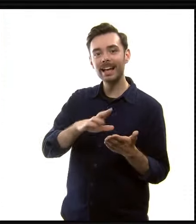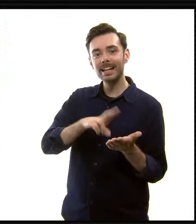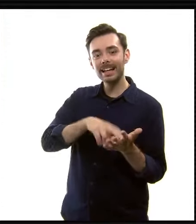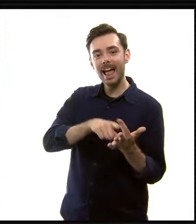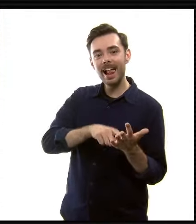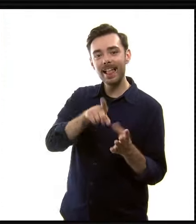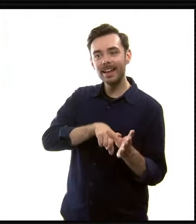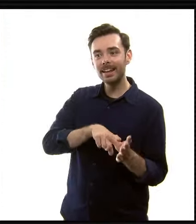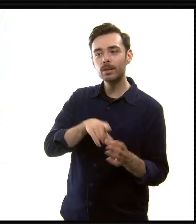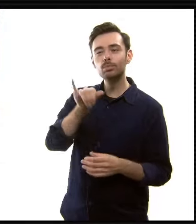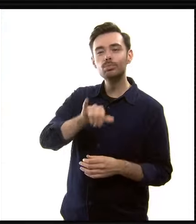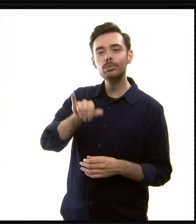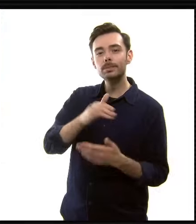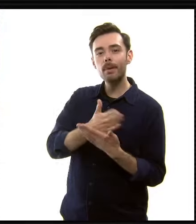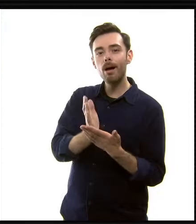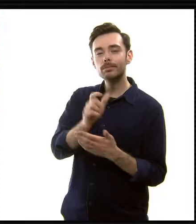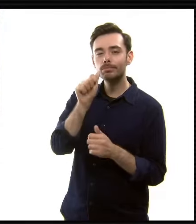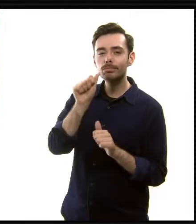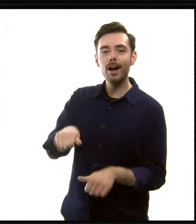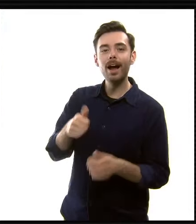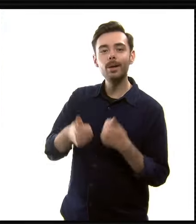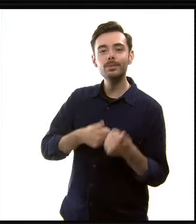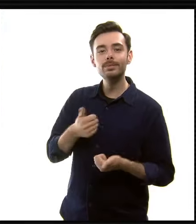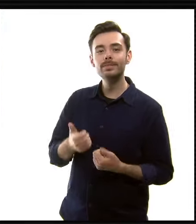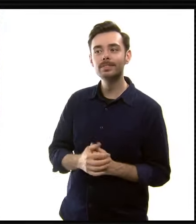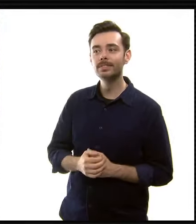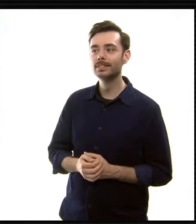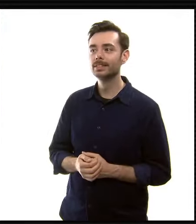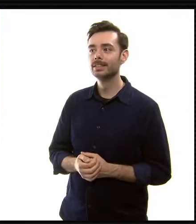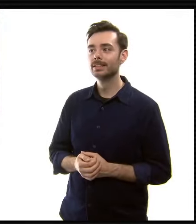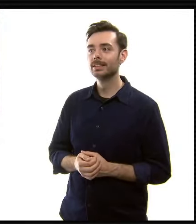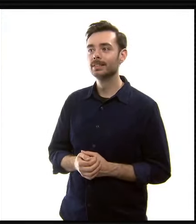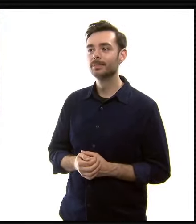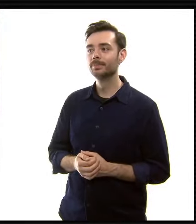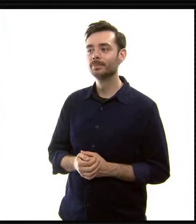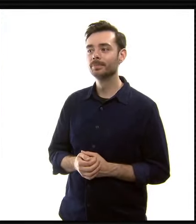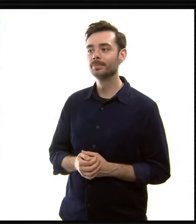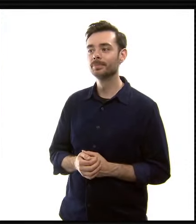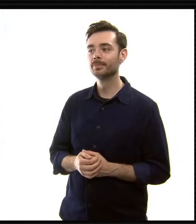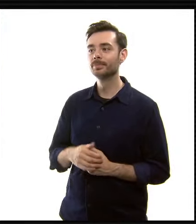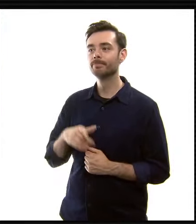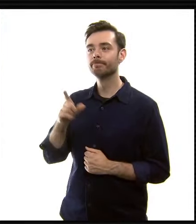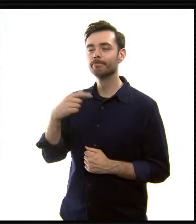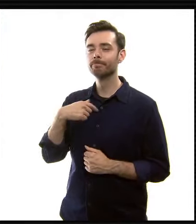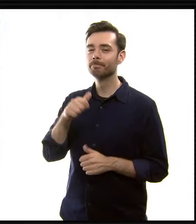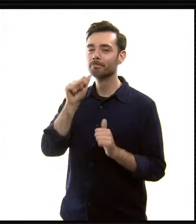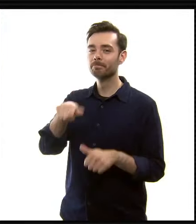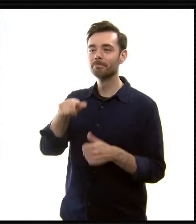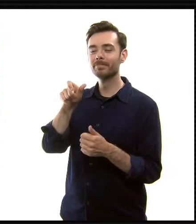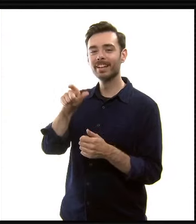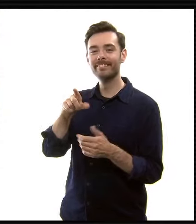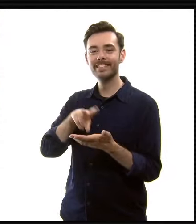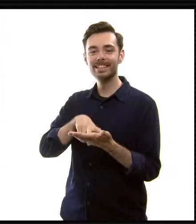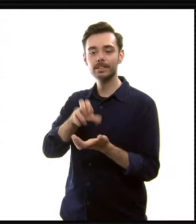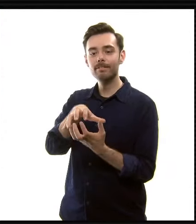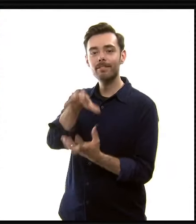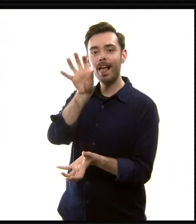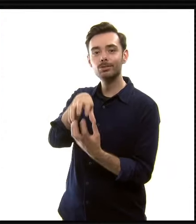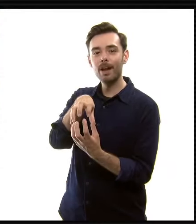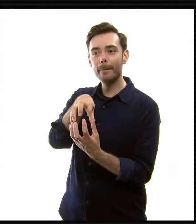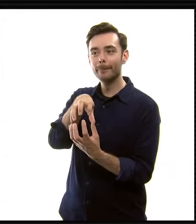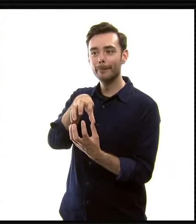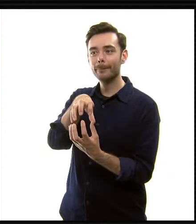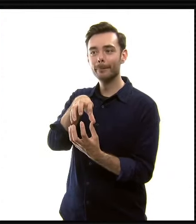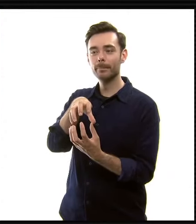of? Well, I'm most proud of the Venus flytrap over there because it